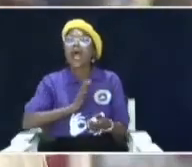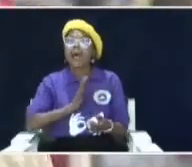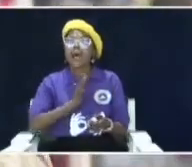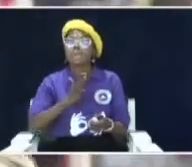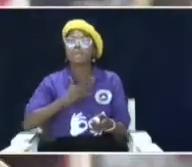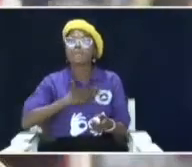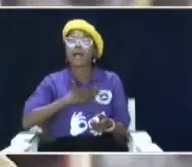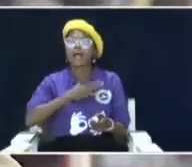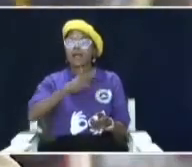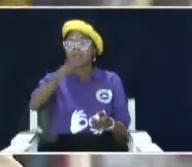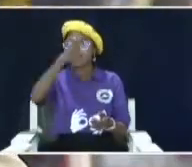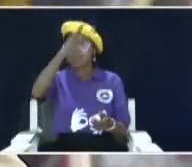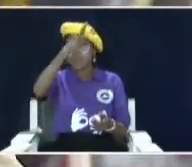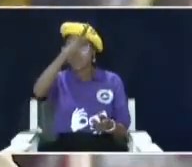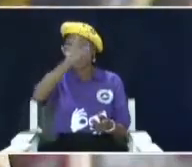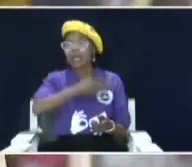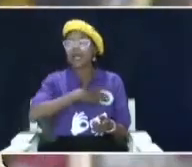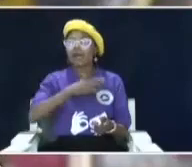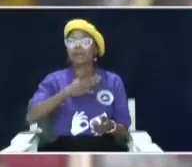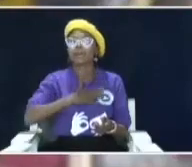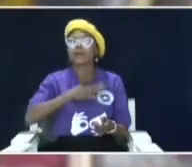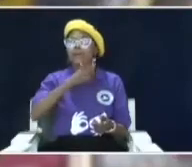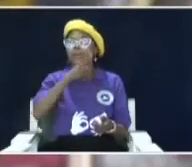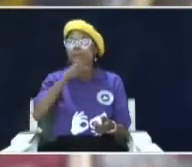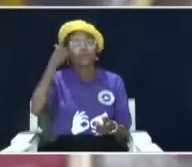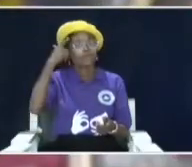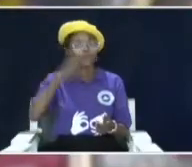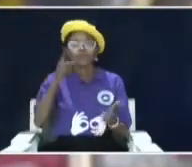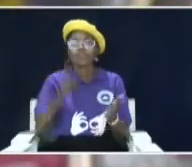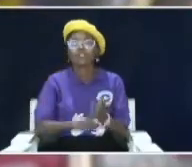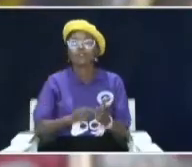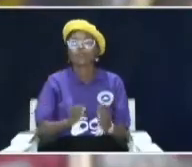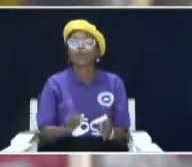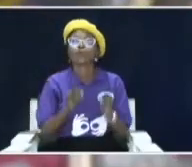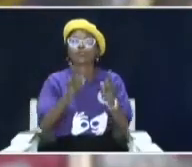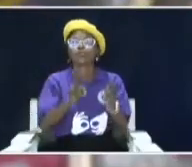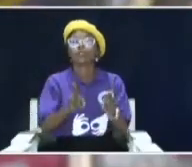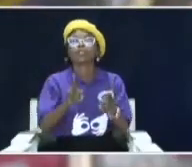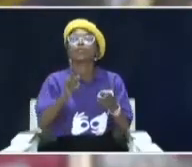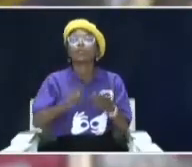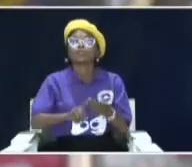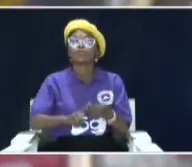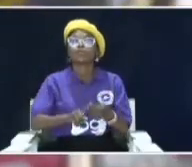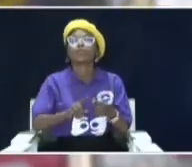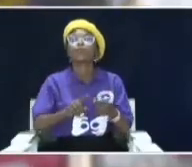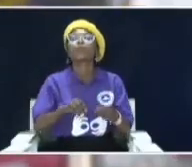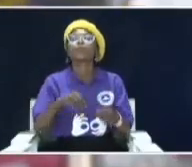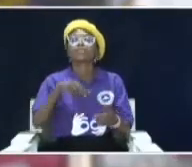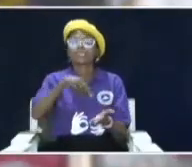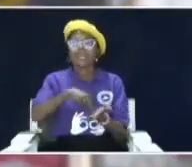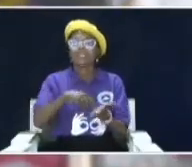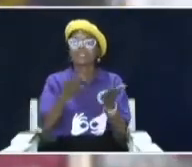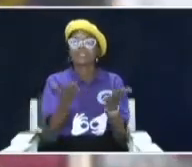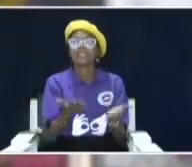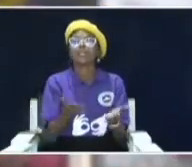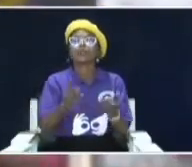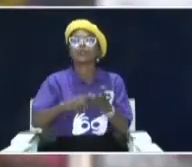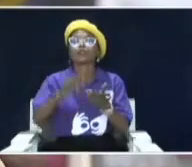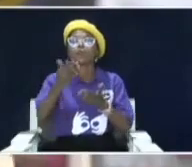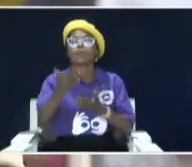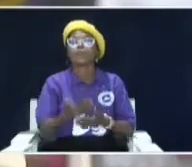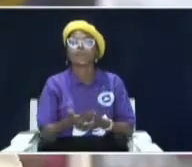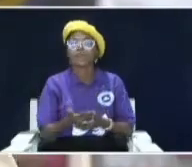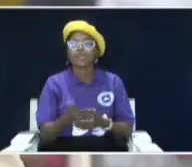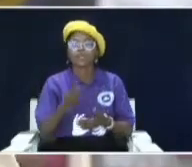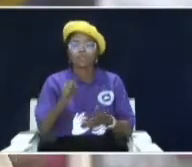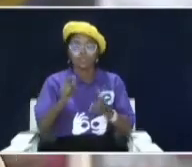my mom for this opportunity given to me to stand on this podium to bring